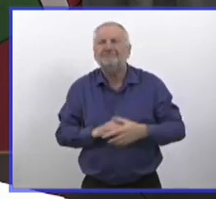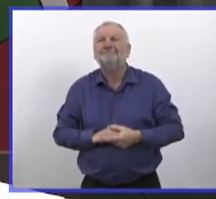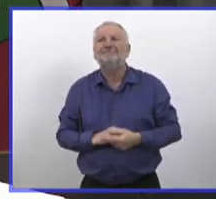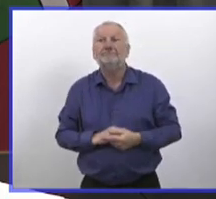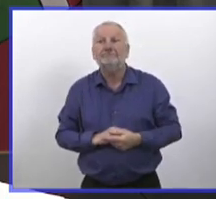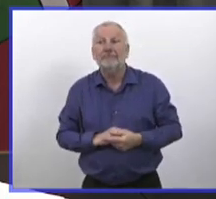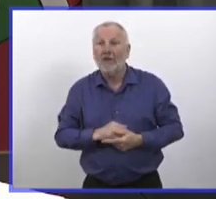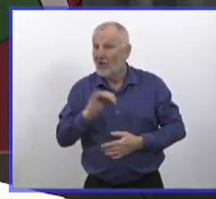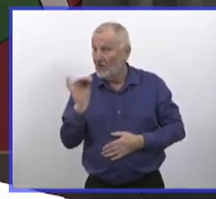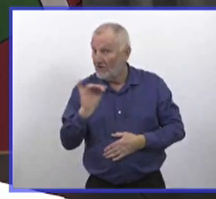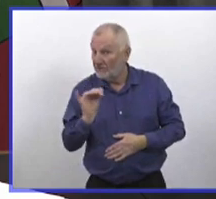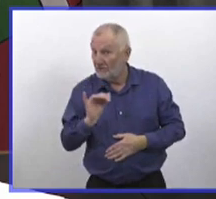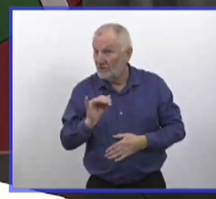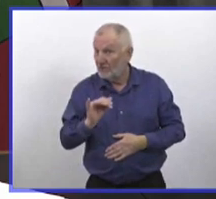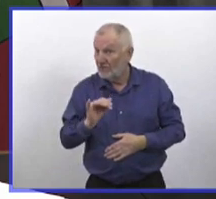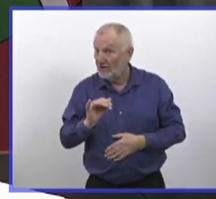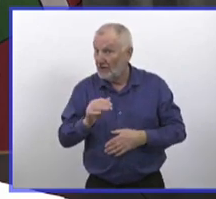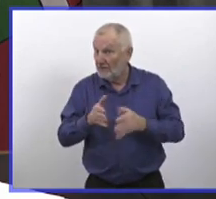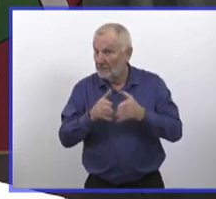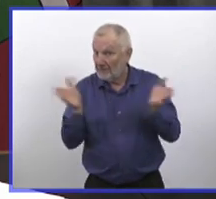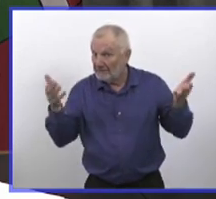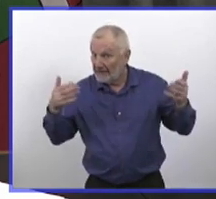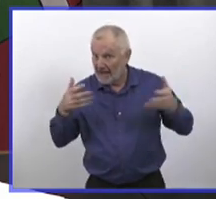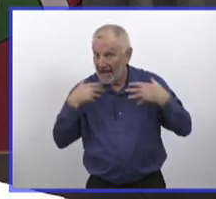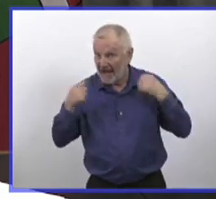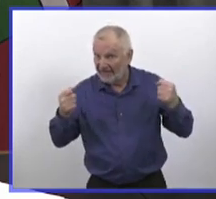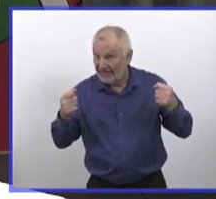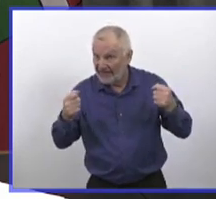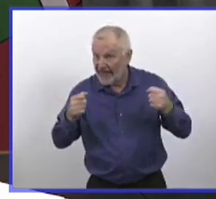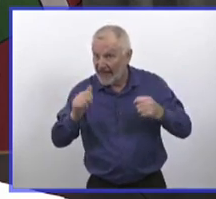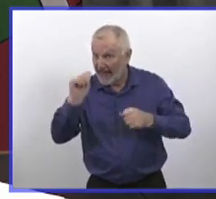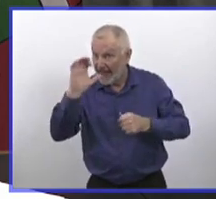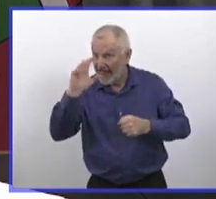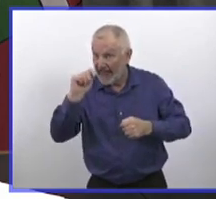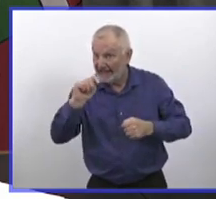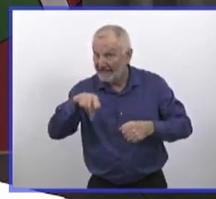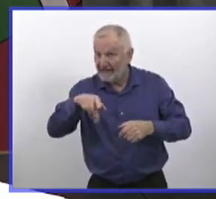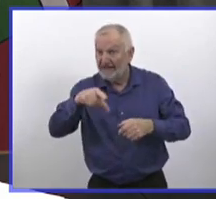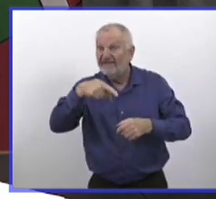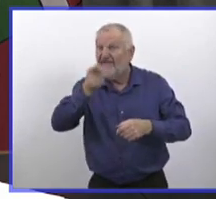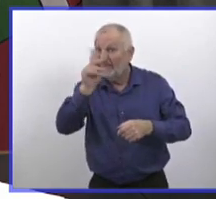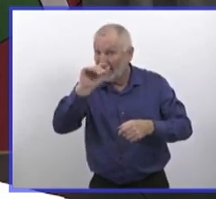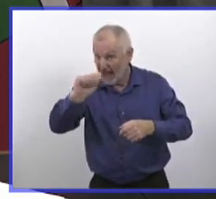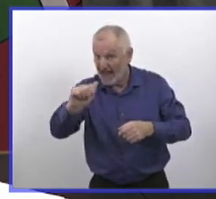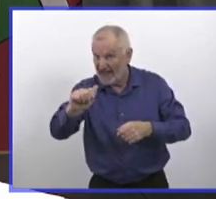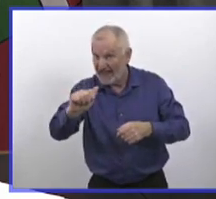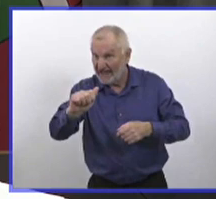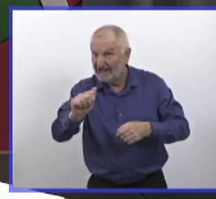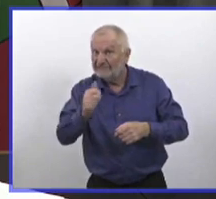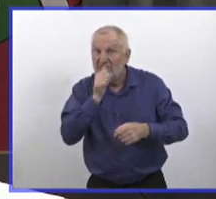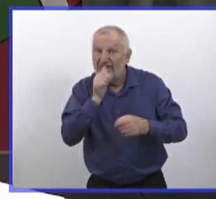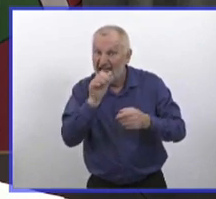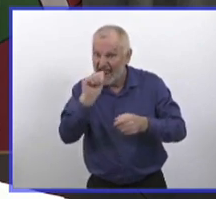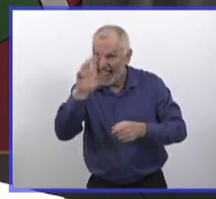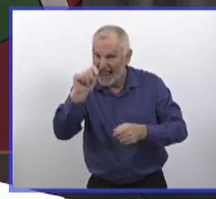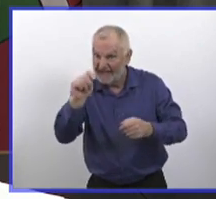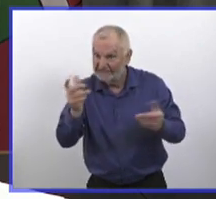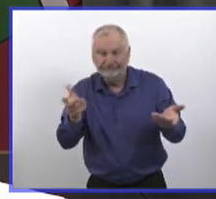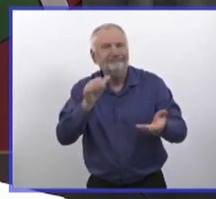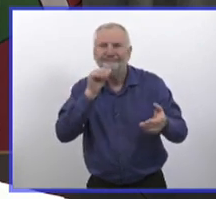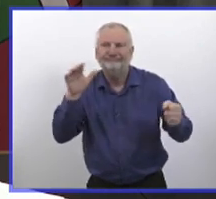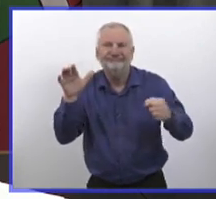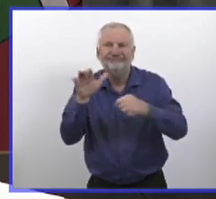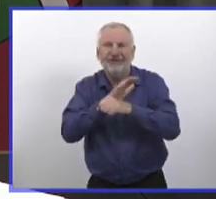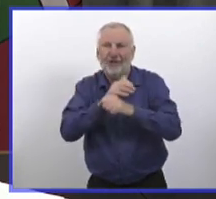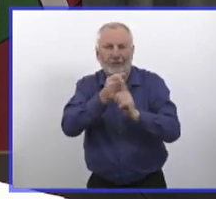we do have information about, but the vast majority of conditions, we would not have that information available.